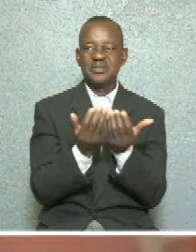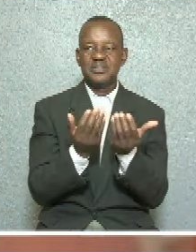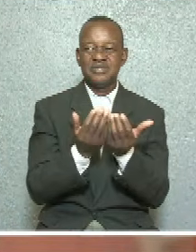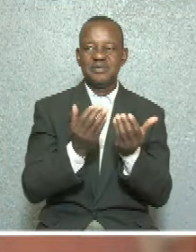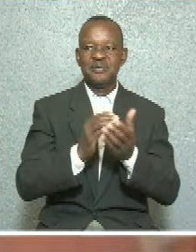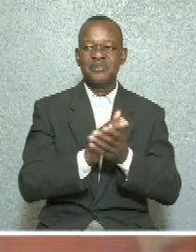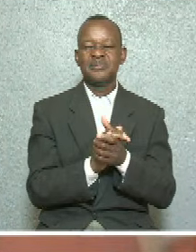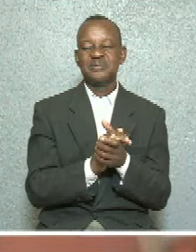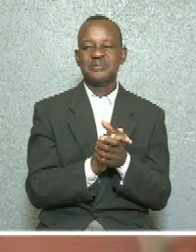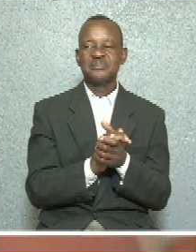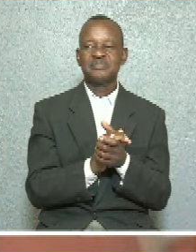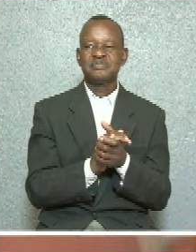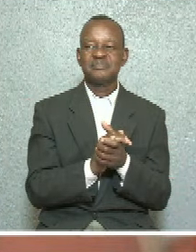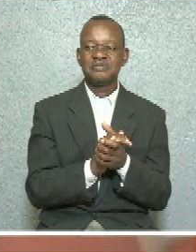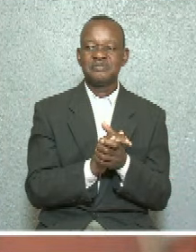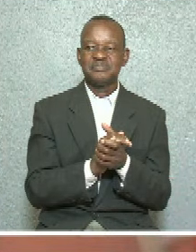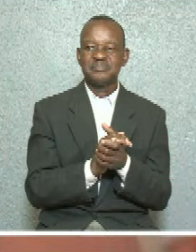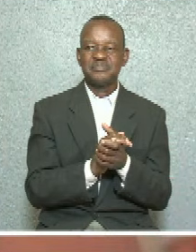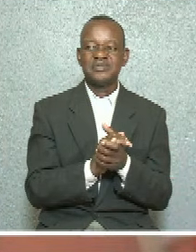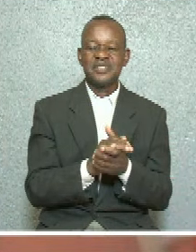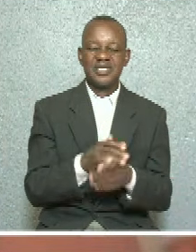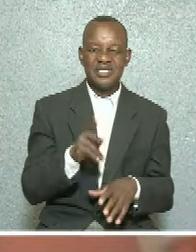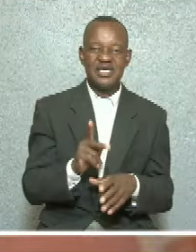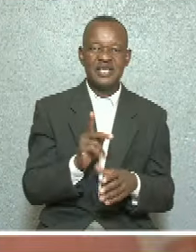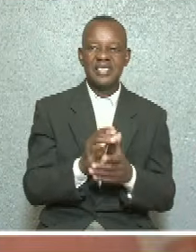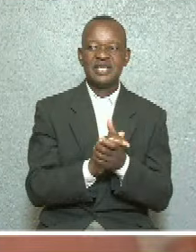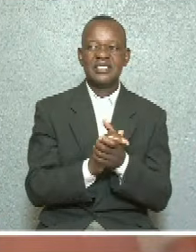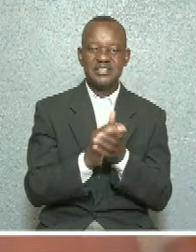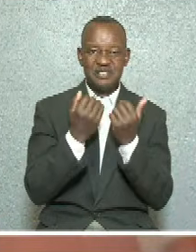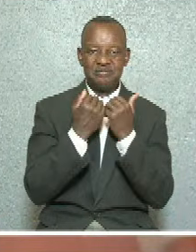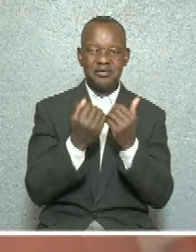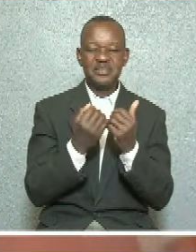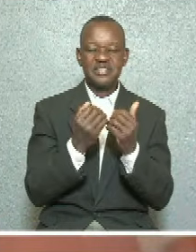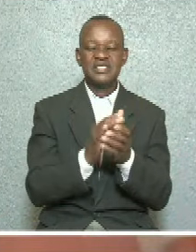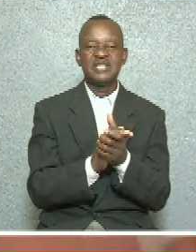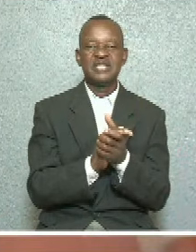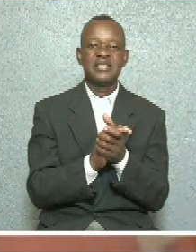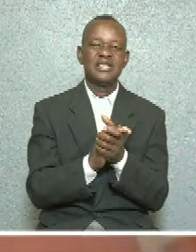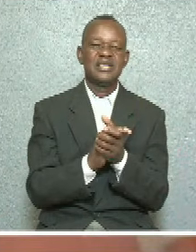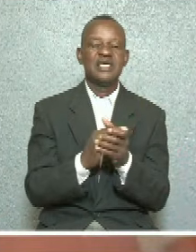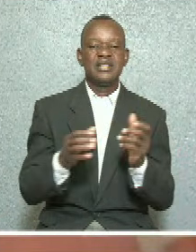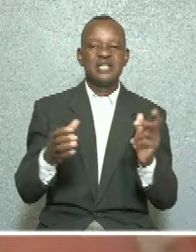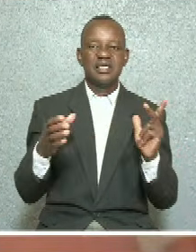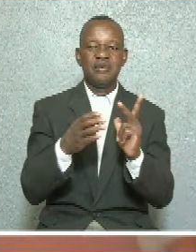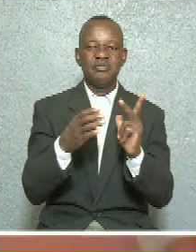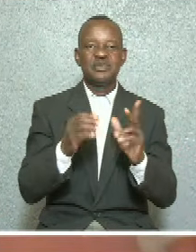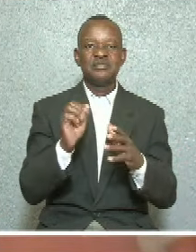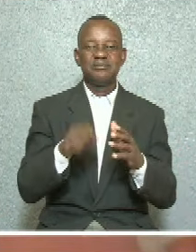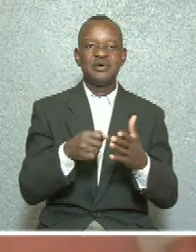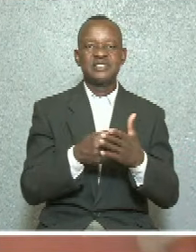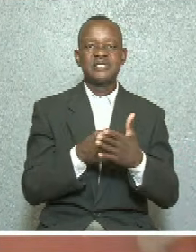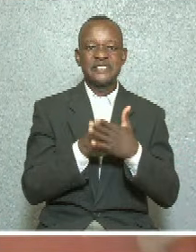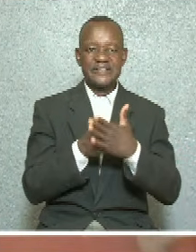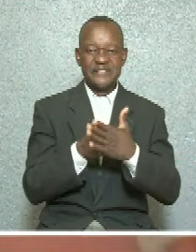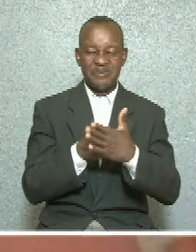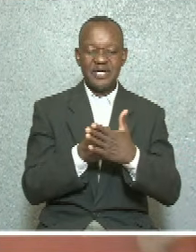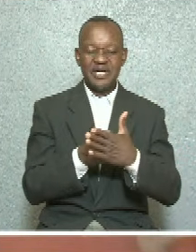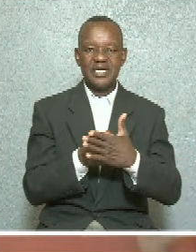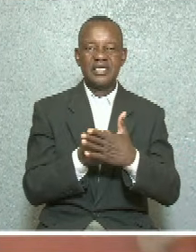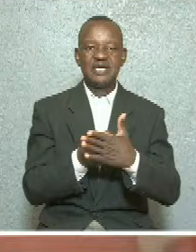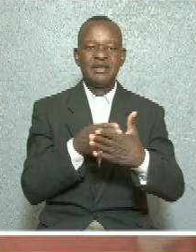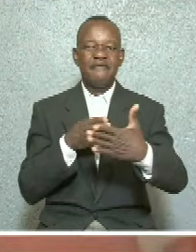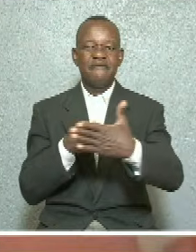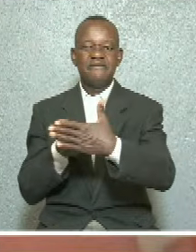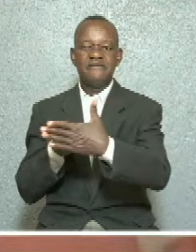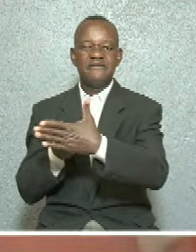learners. It's that their community removed the barriers to education and to upward social mobility. And when we were able to